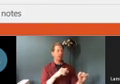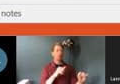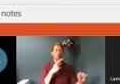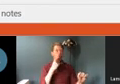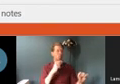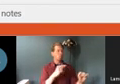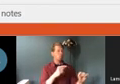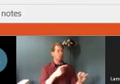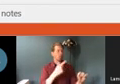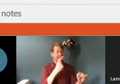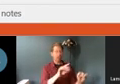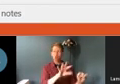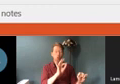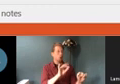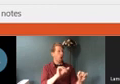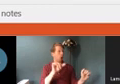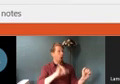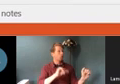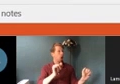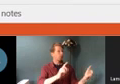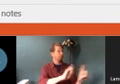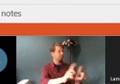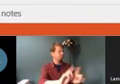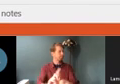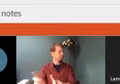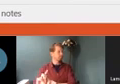hundreds of different markers, and it doesn't have